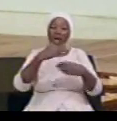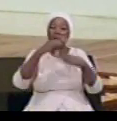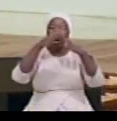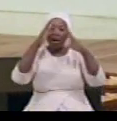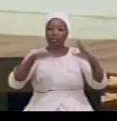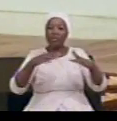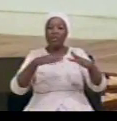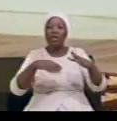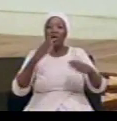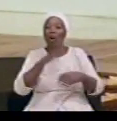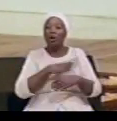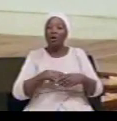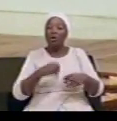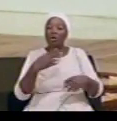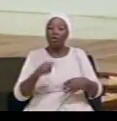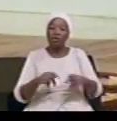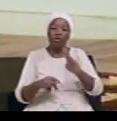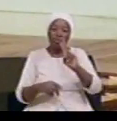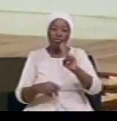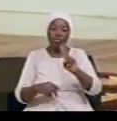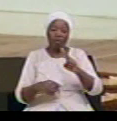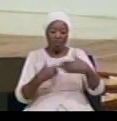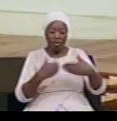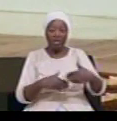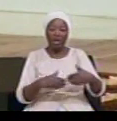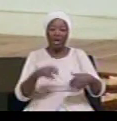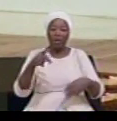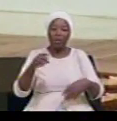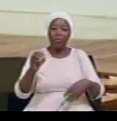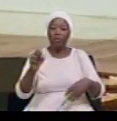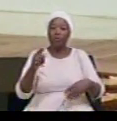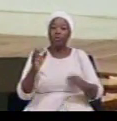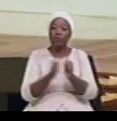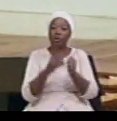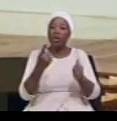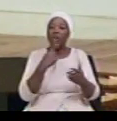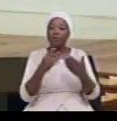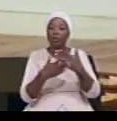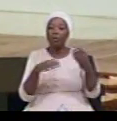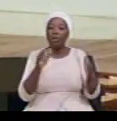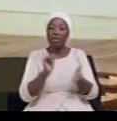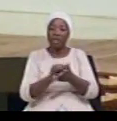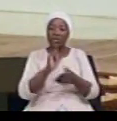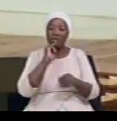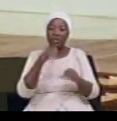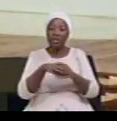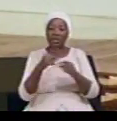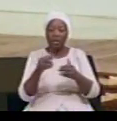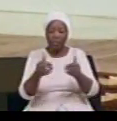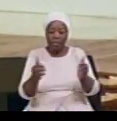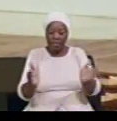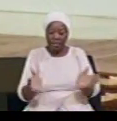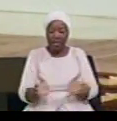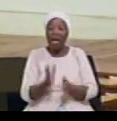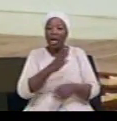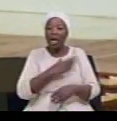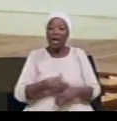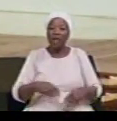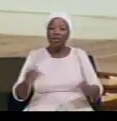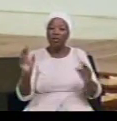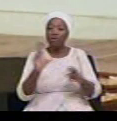side posts with the blood that is in the basin. And none of